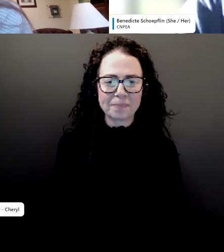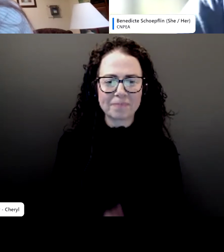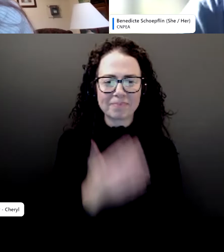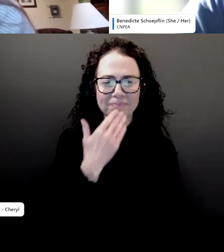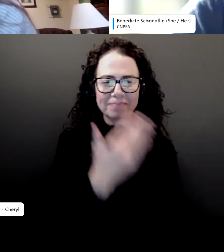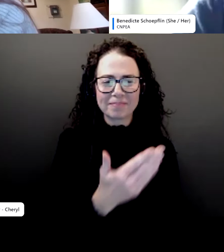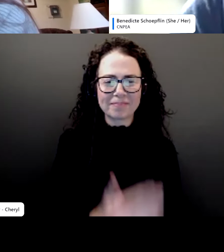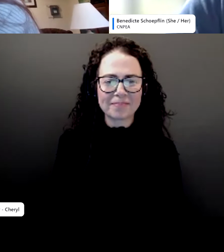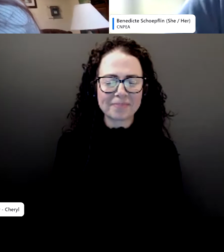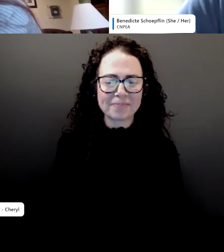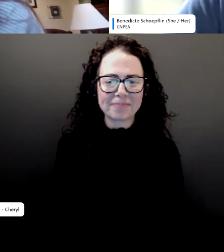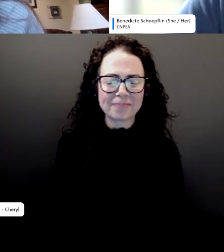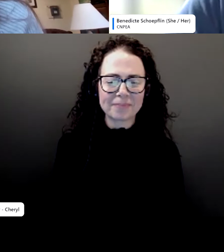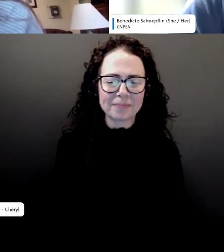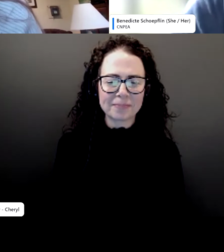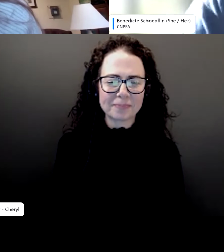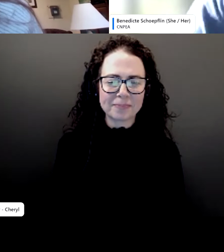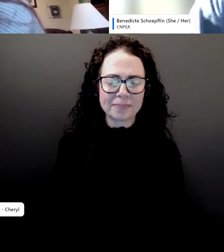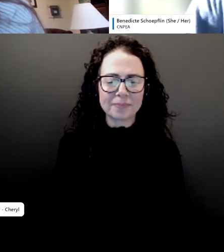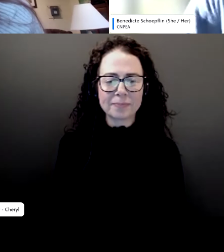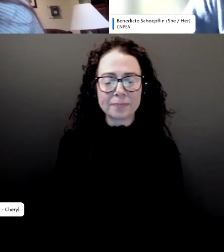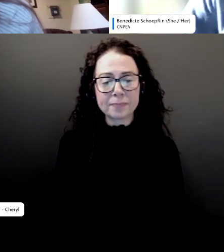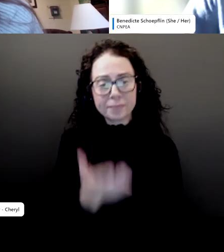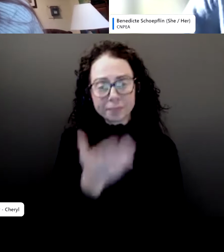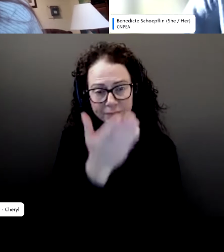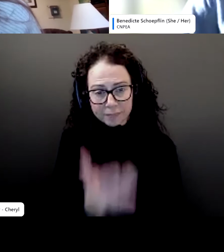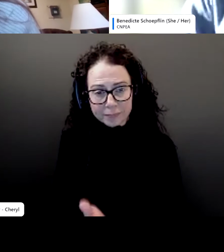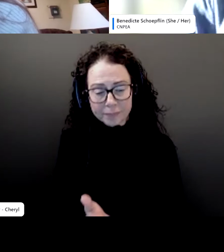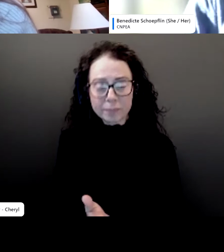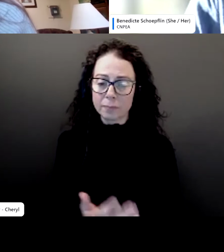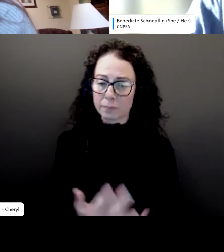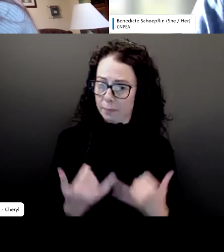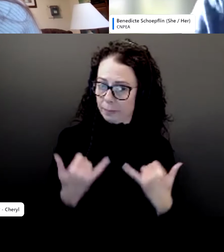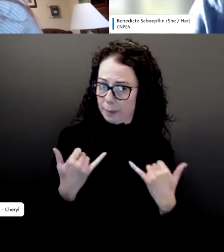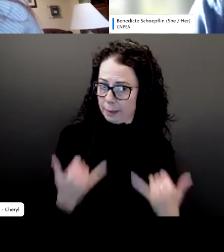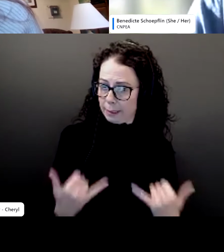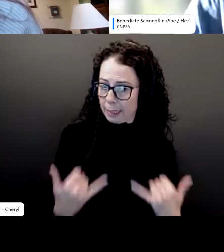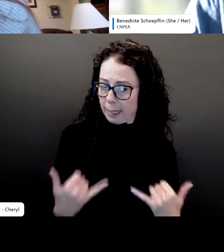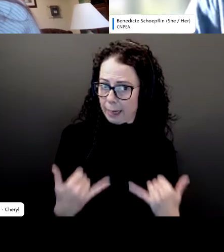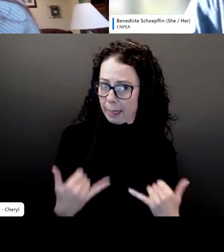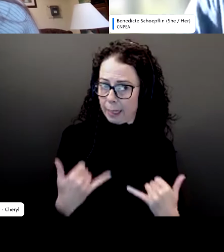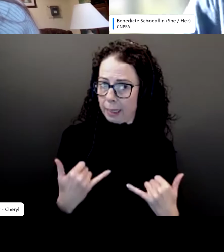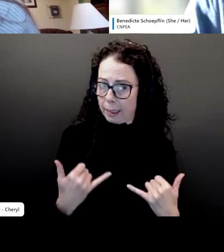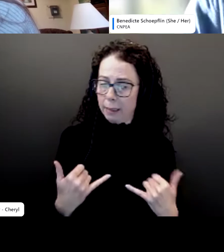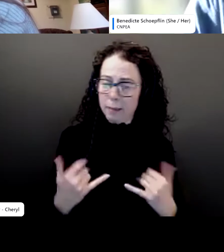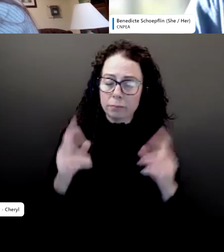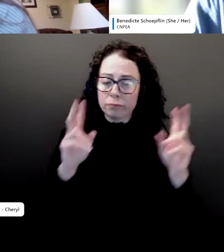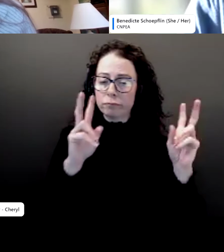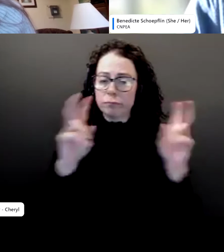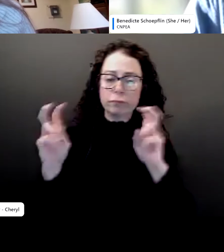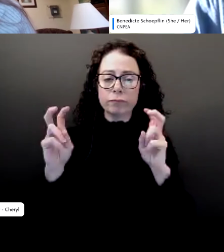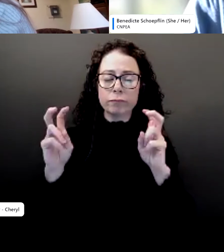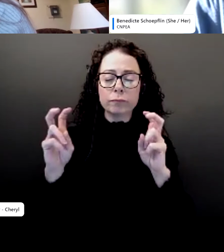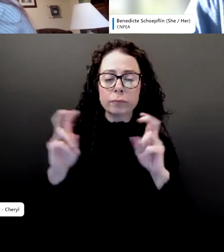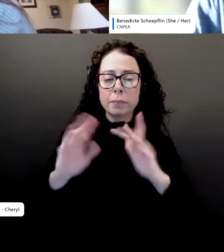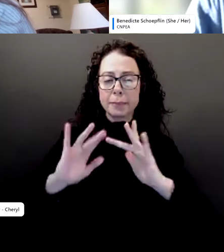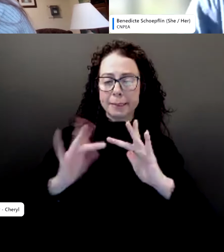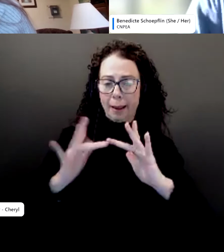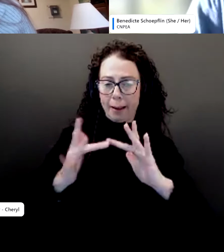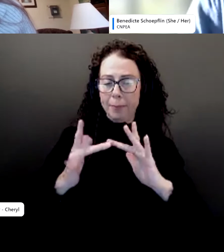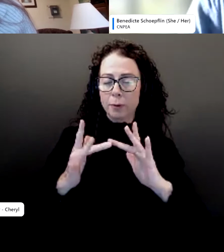just asking a polling question, if you learn more, obviously today is around prevention of cyber scams. So we're just asking people's feedback.